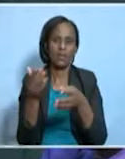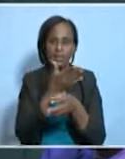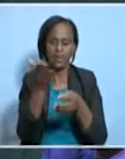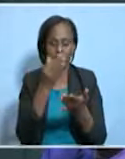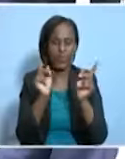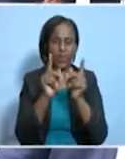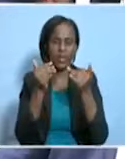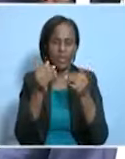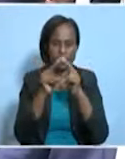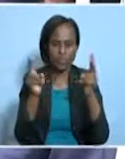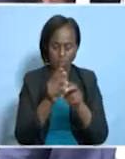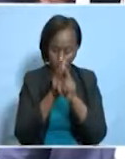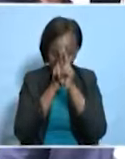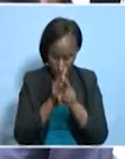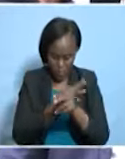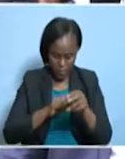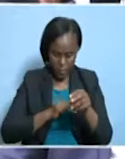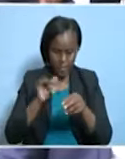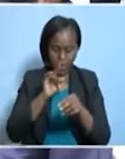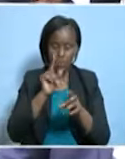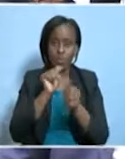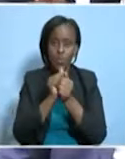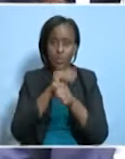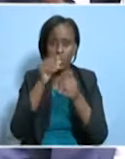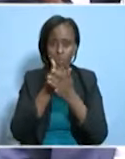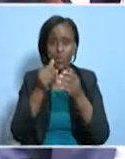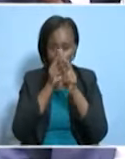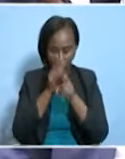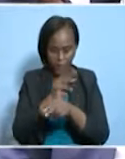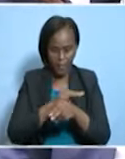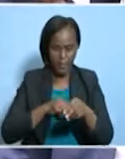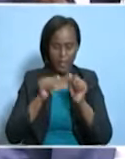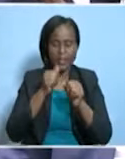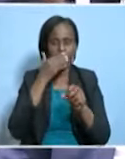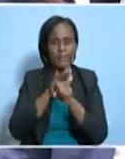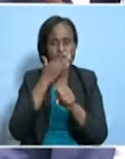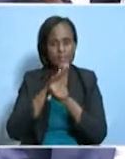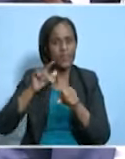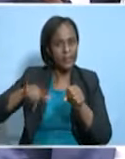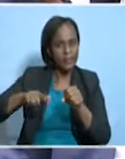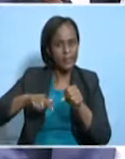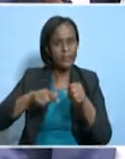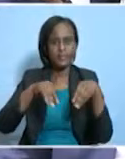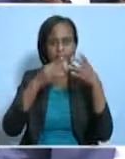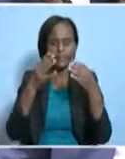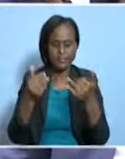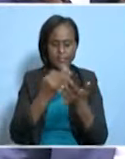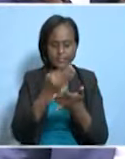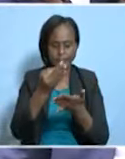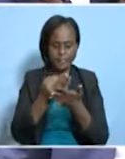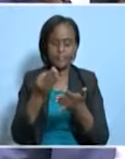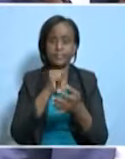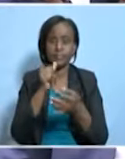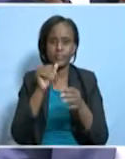farming inputs. The Honourable Member and all Honourable Members can be assured that late delivery of inputs should not be part